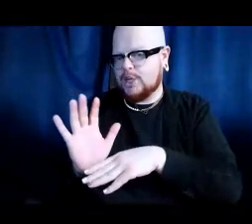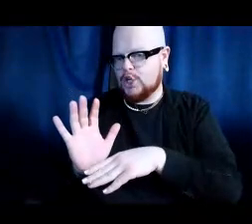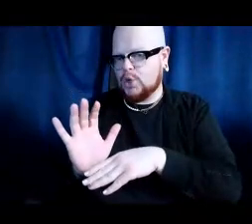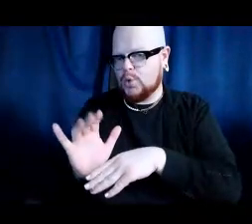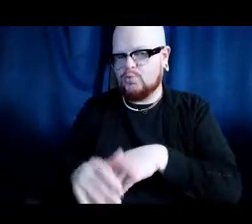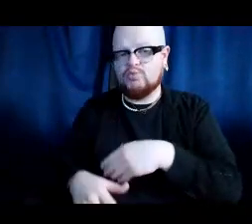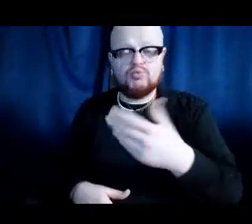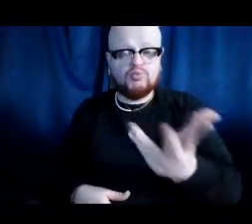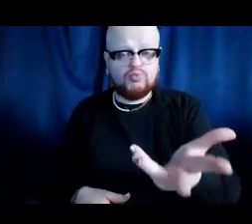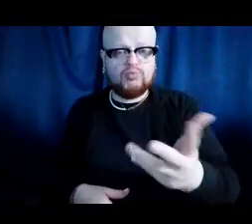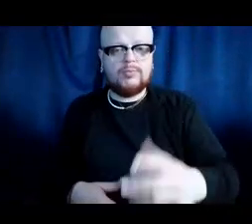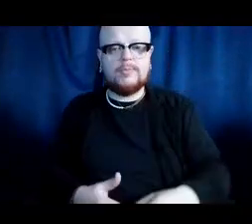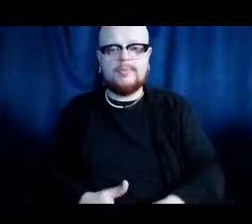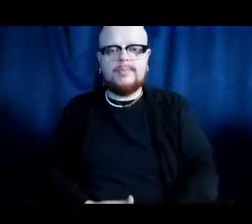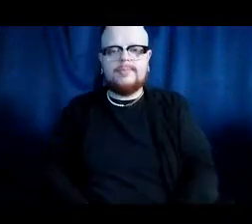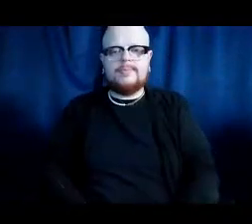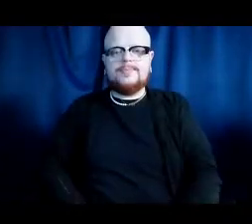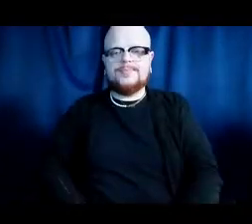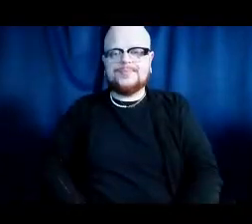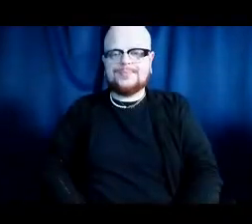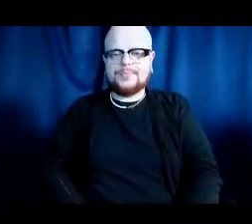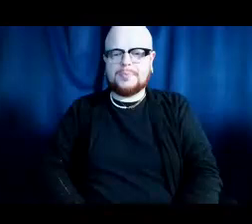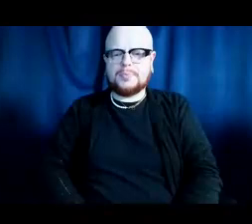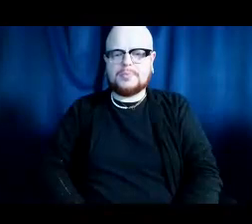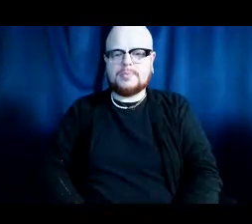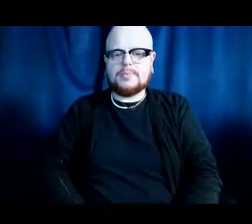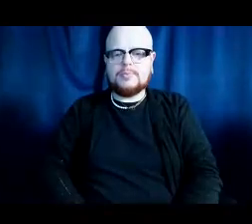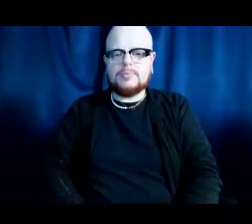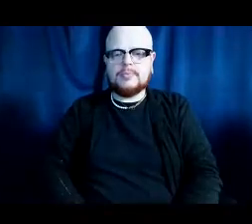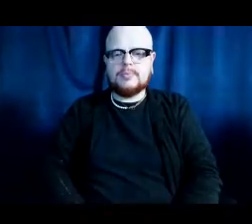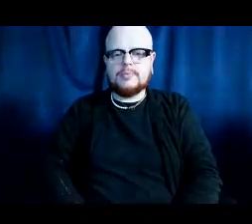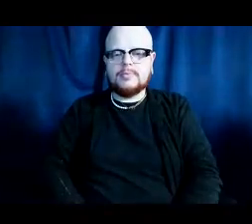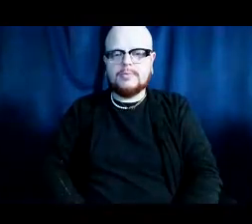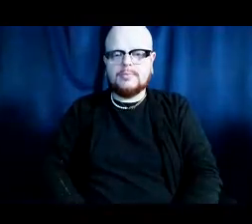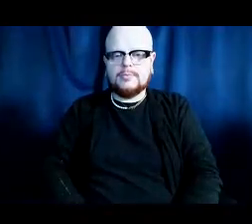Rich. A thick cheesecake rotates on a platter.